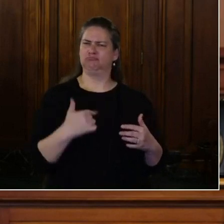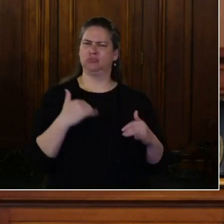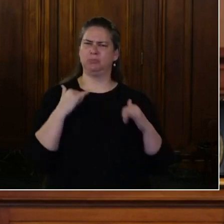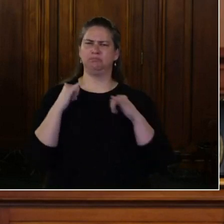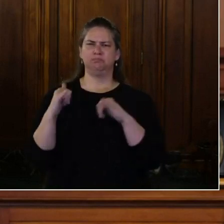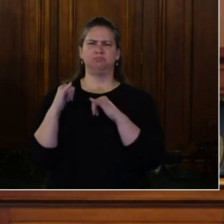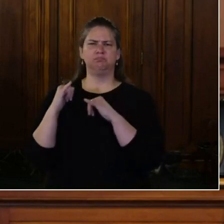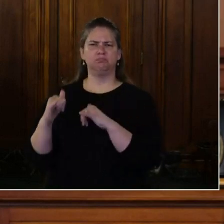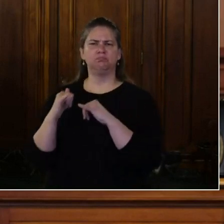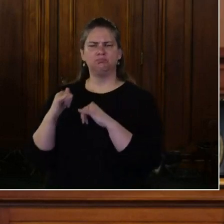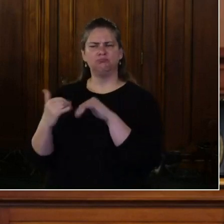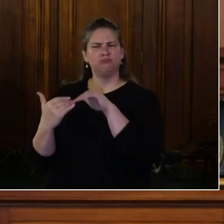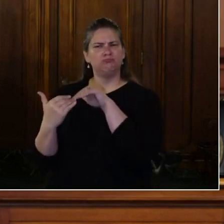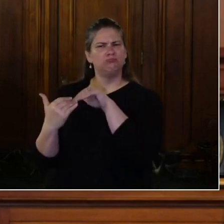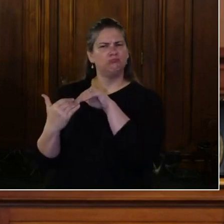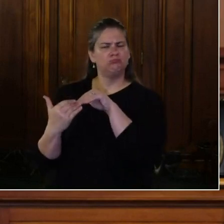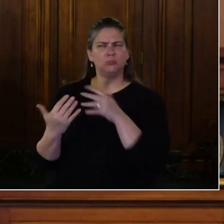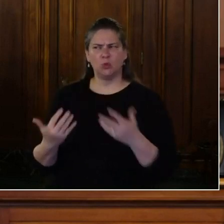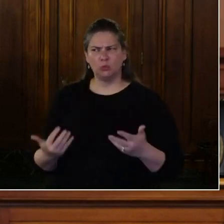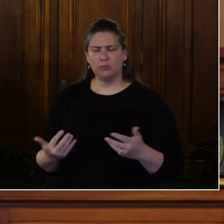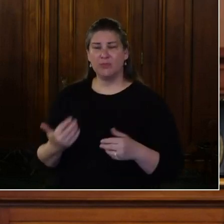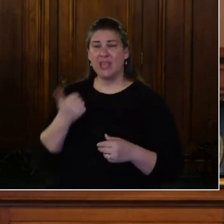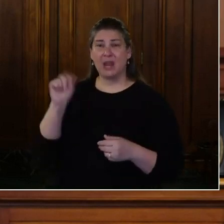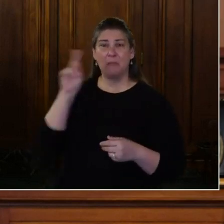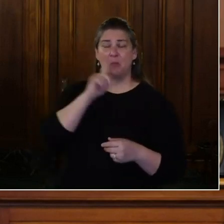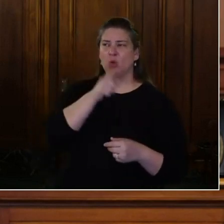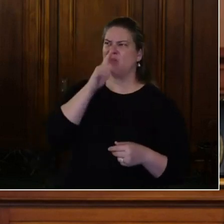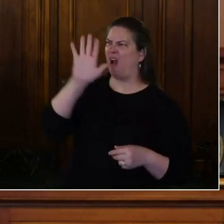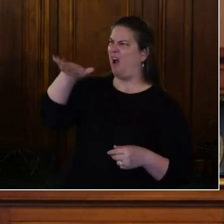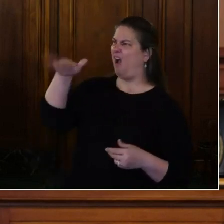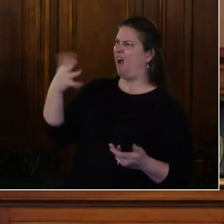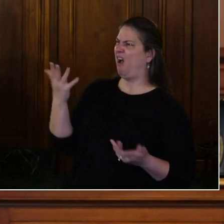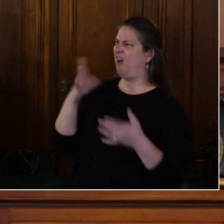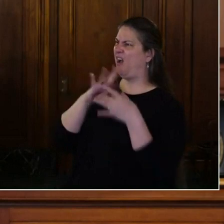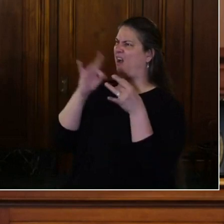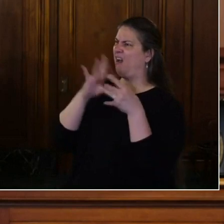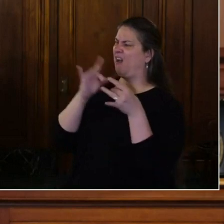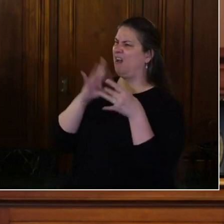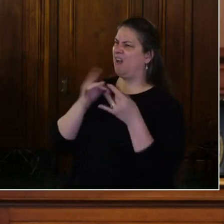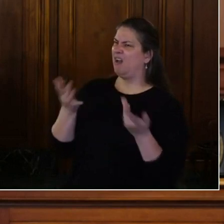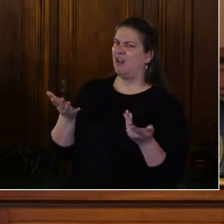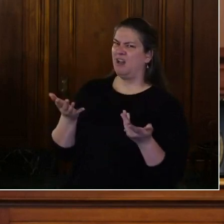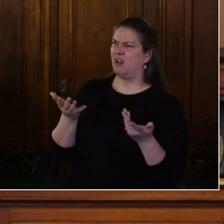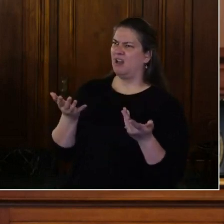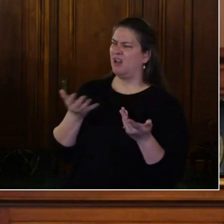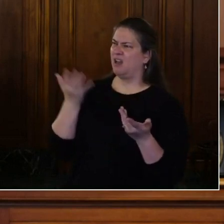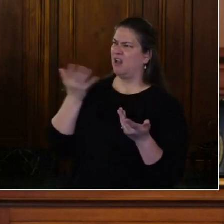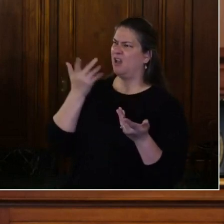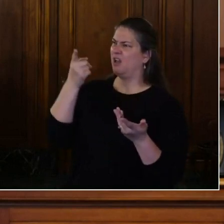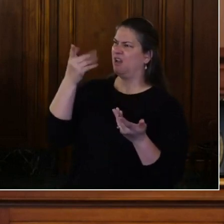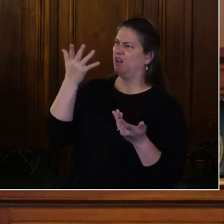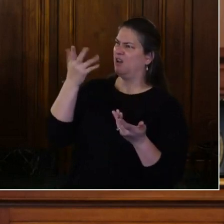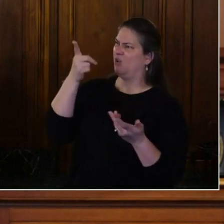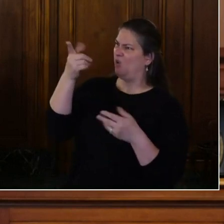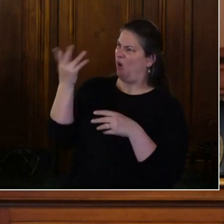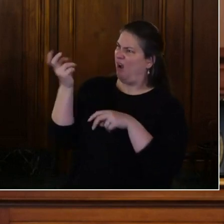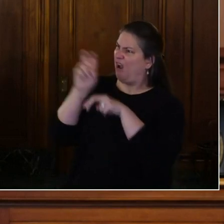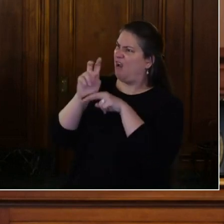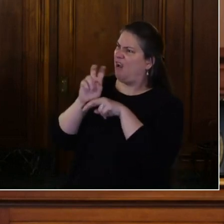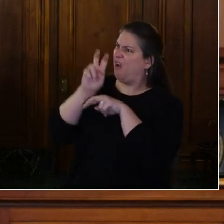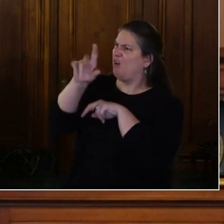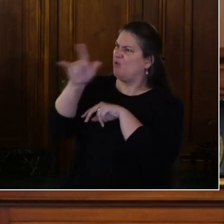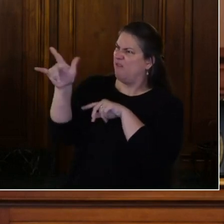those conspiracy folks that are out there that want to say, I'm flying a state plane to